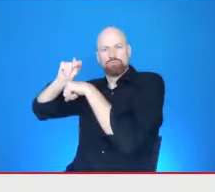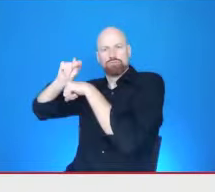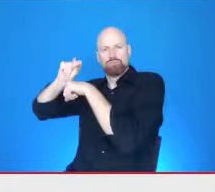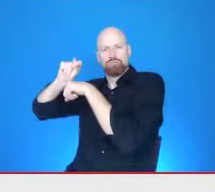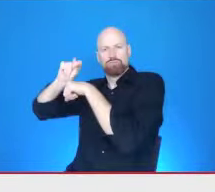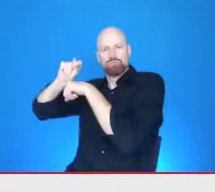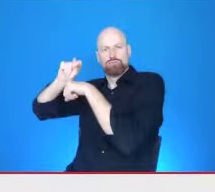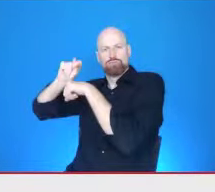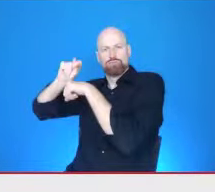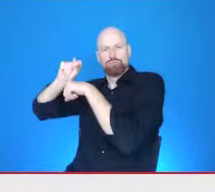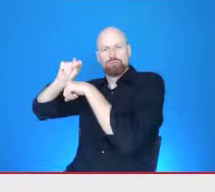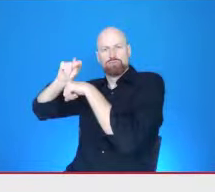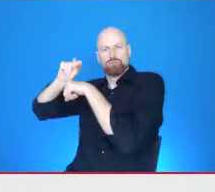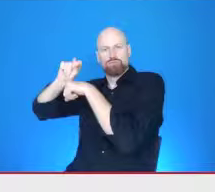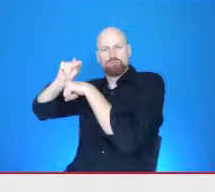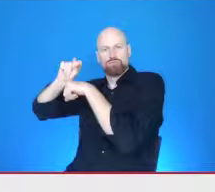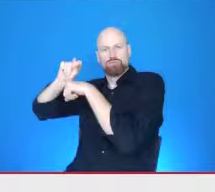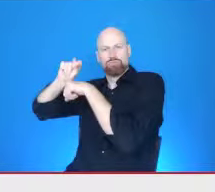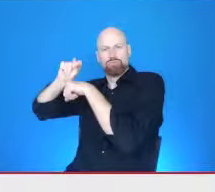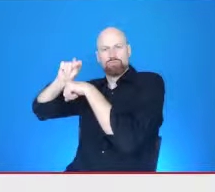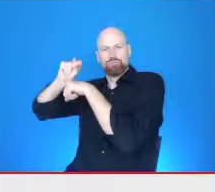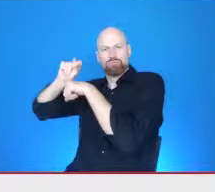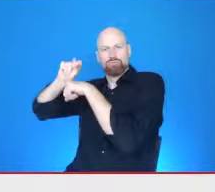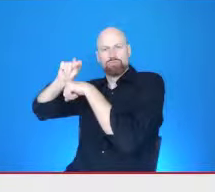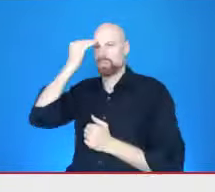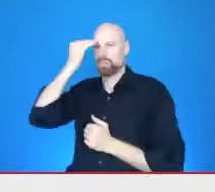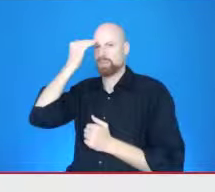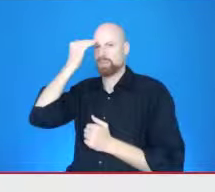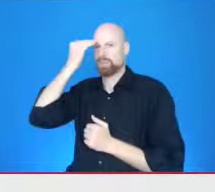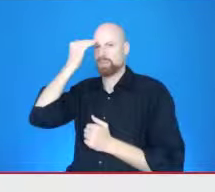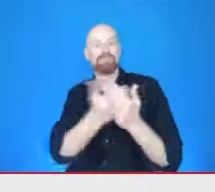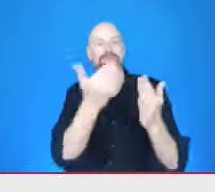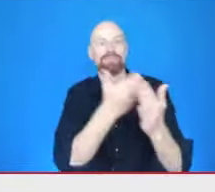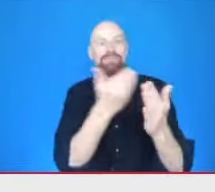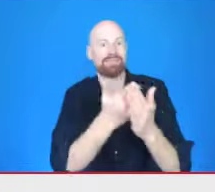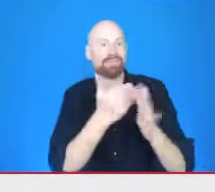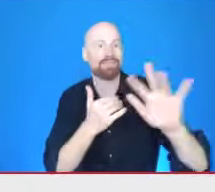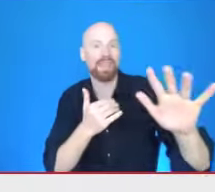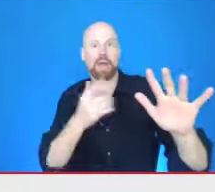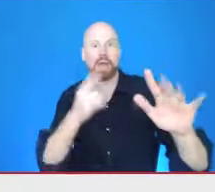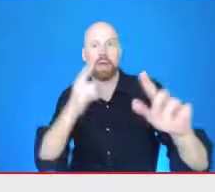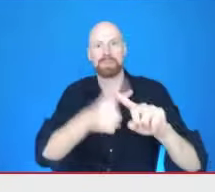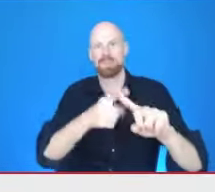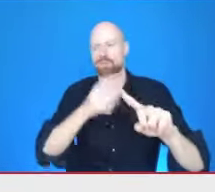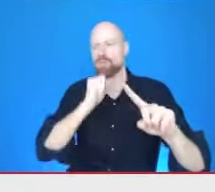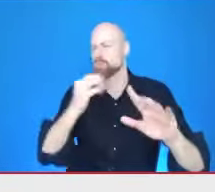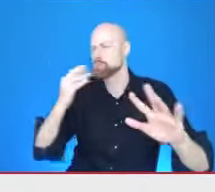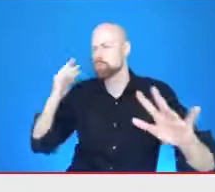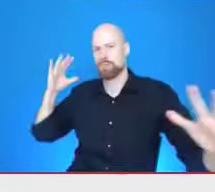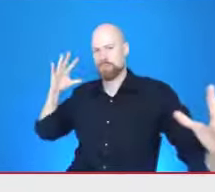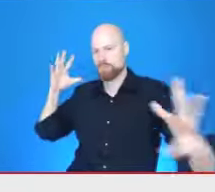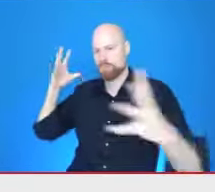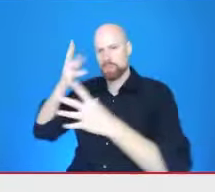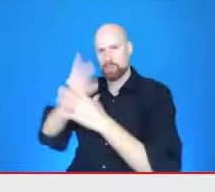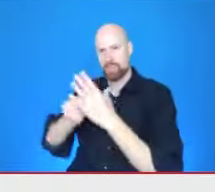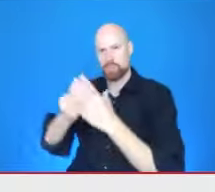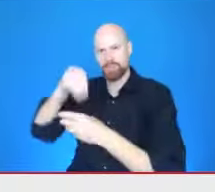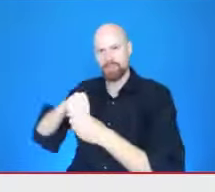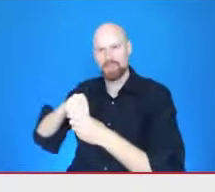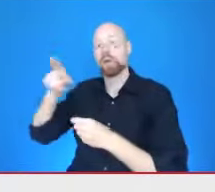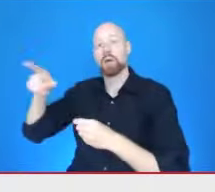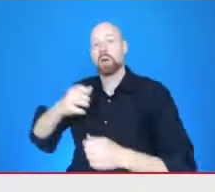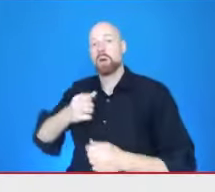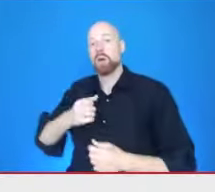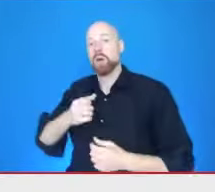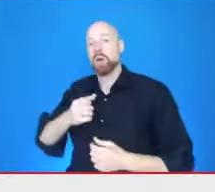love, before continuing. It sounds a little something like this. The saddest thing in the world